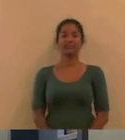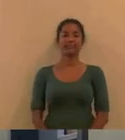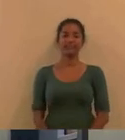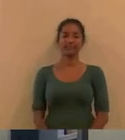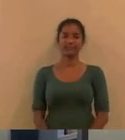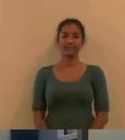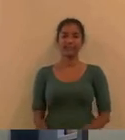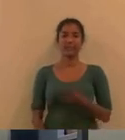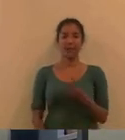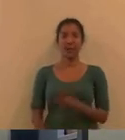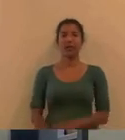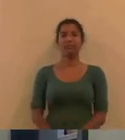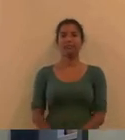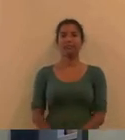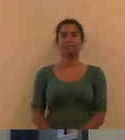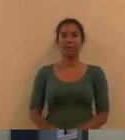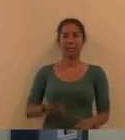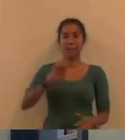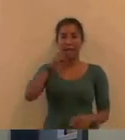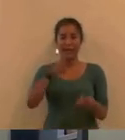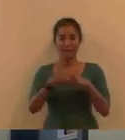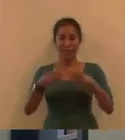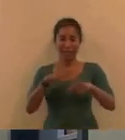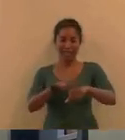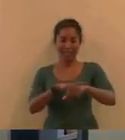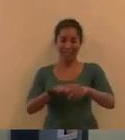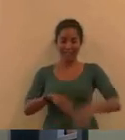4. I might even try the left foot. 5,